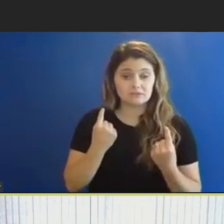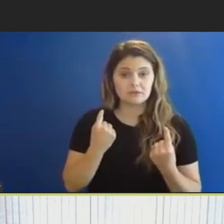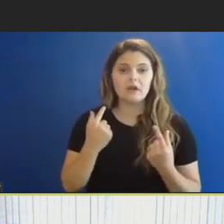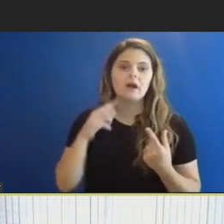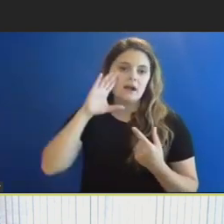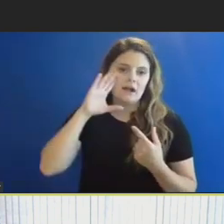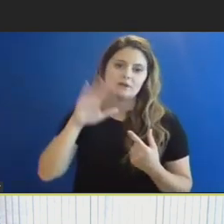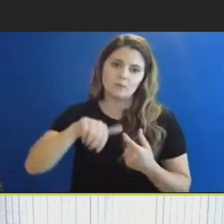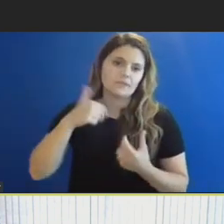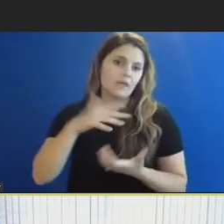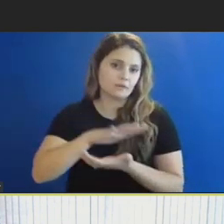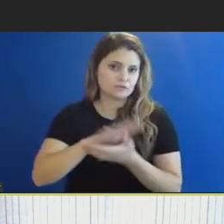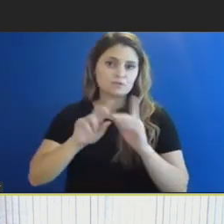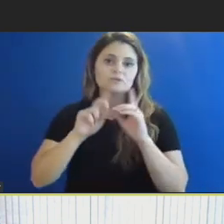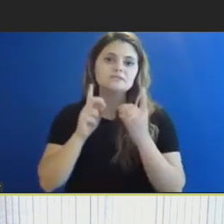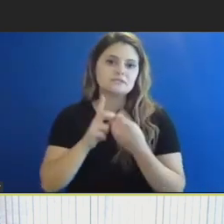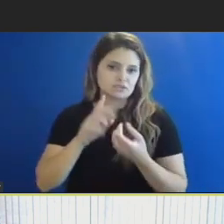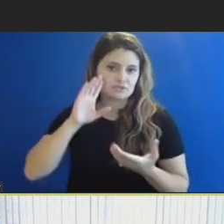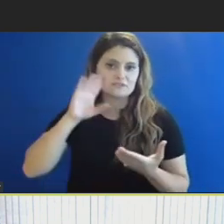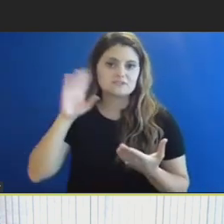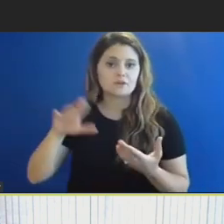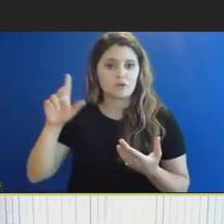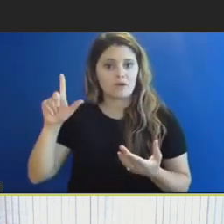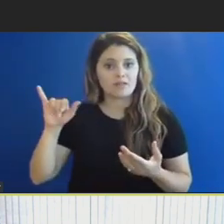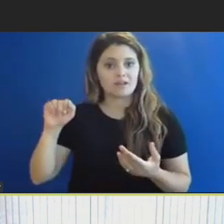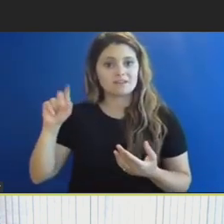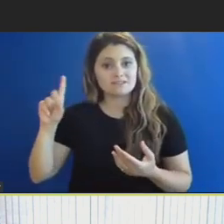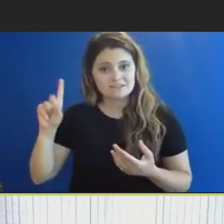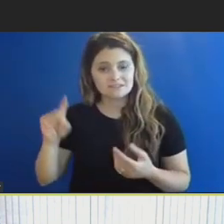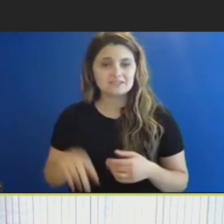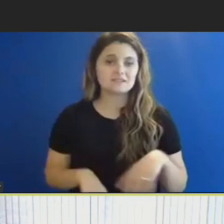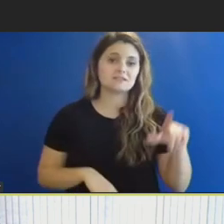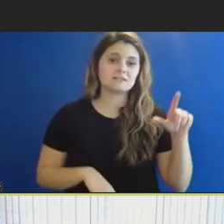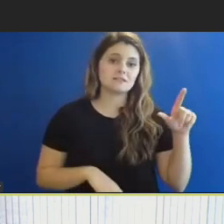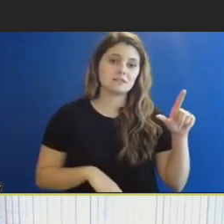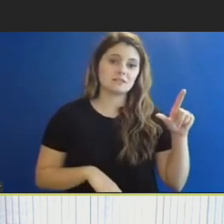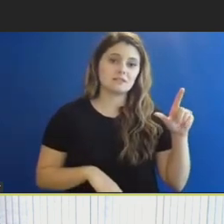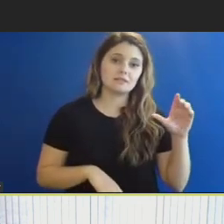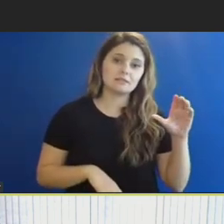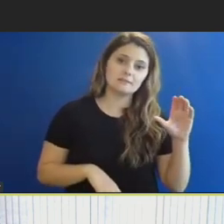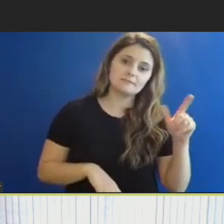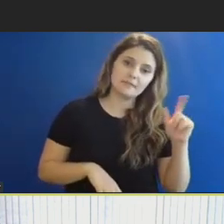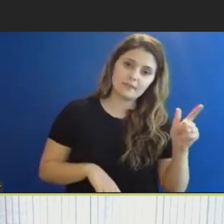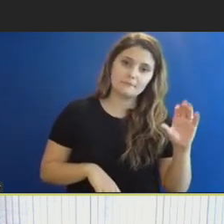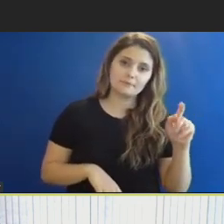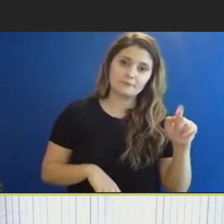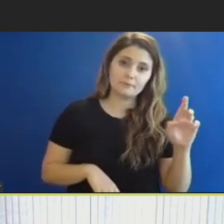know the other school districts, I know Lubbock and Lubbock Cooper did the same, is before we,